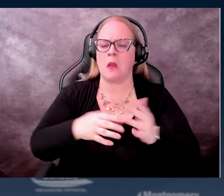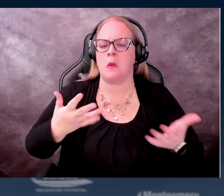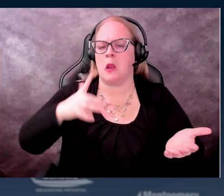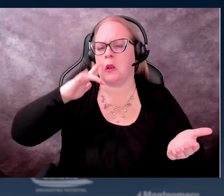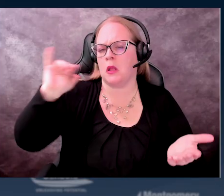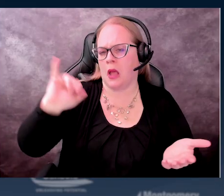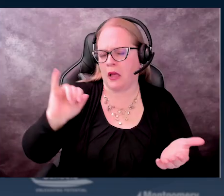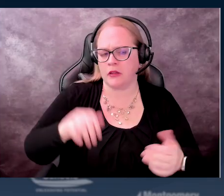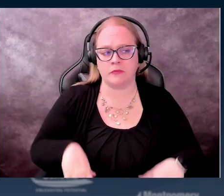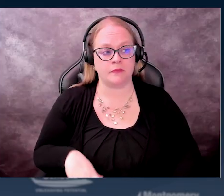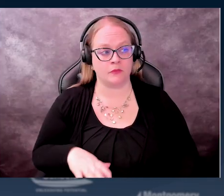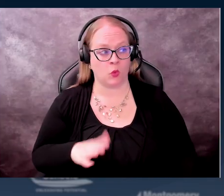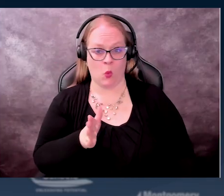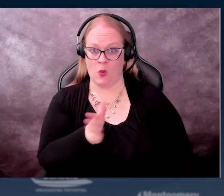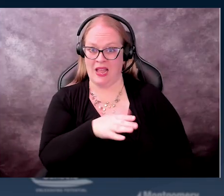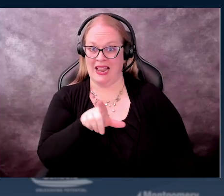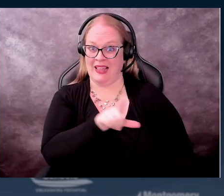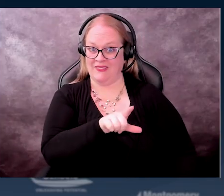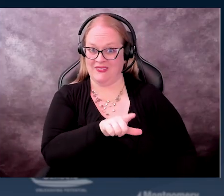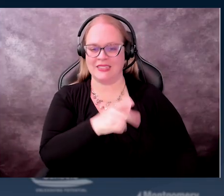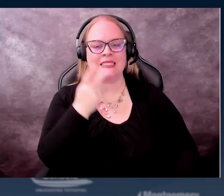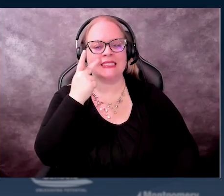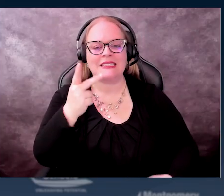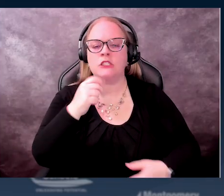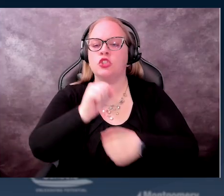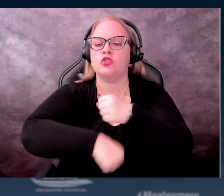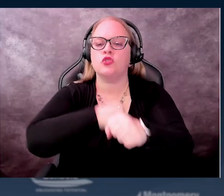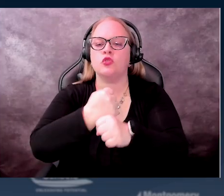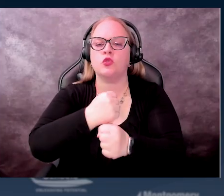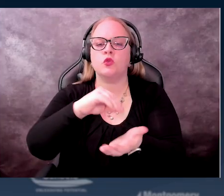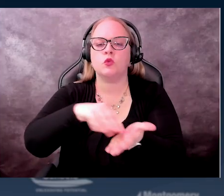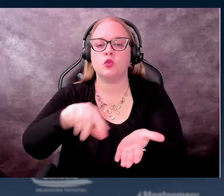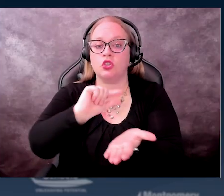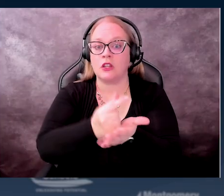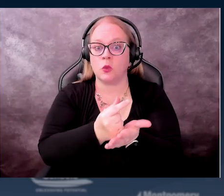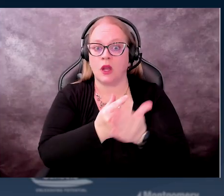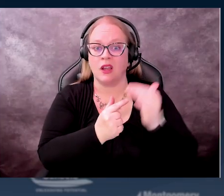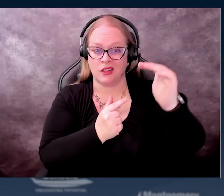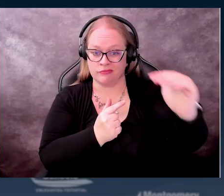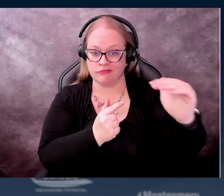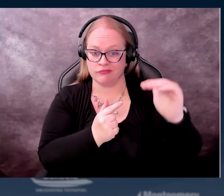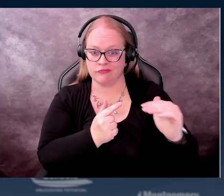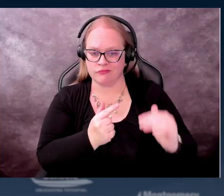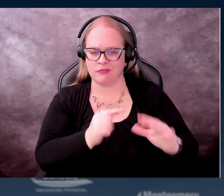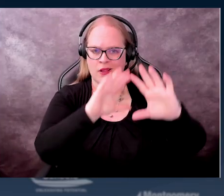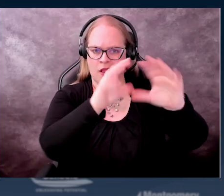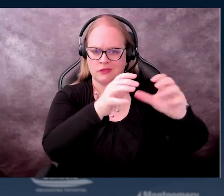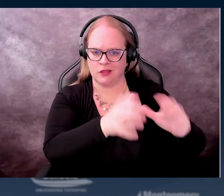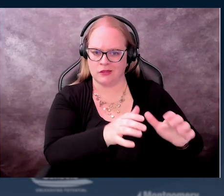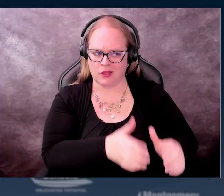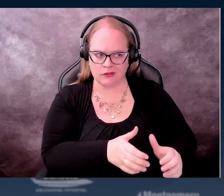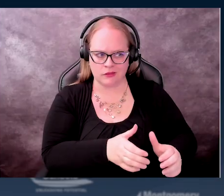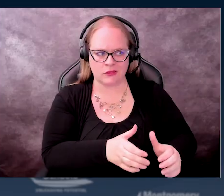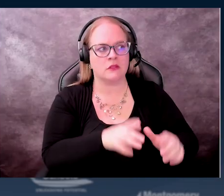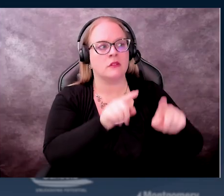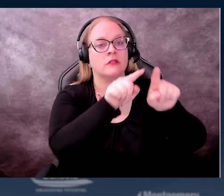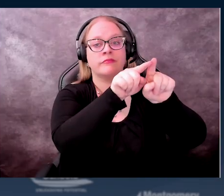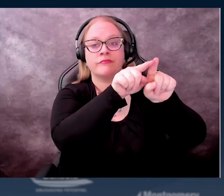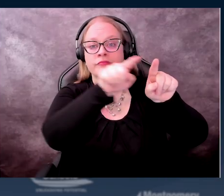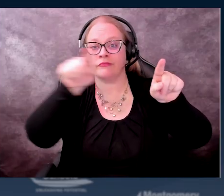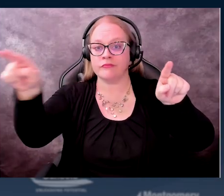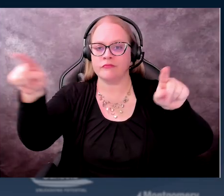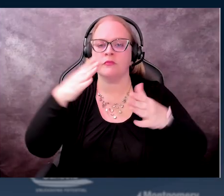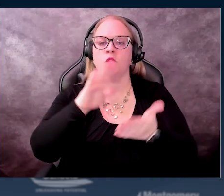students, and you'll follow along the timeline using the school years that you see on the top of this table. So